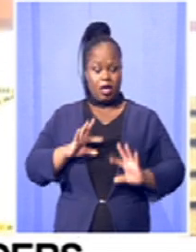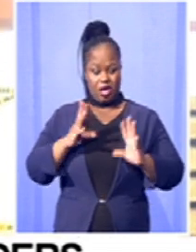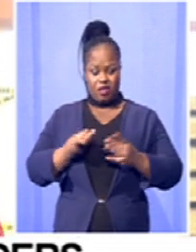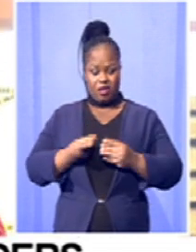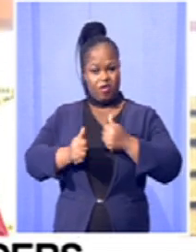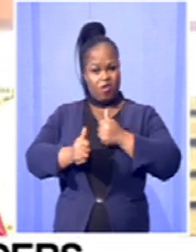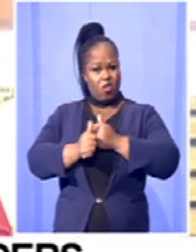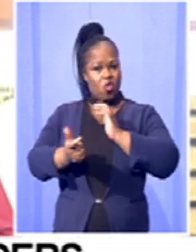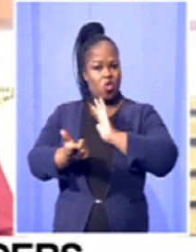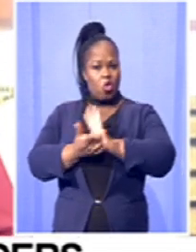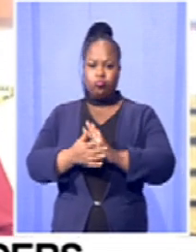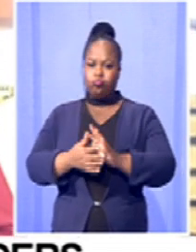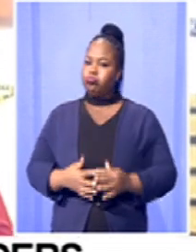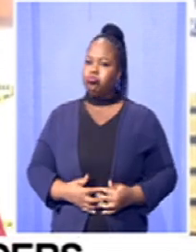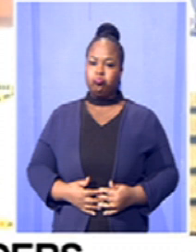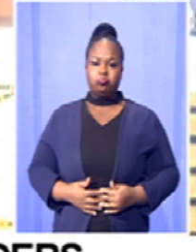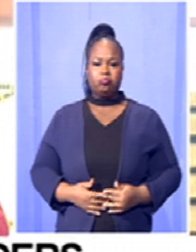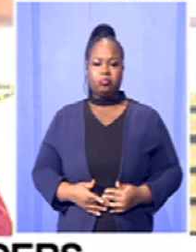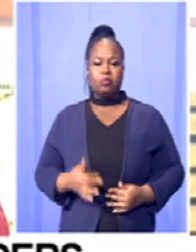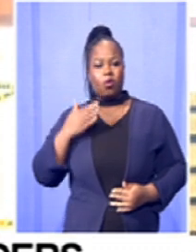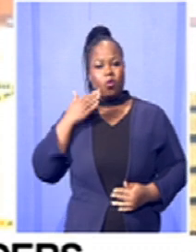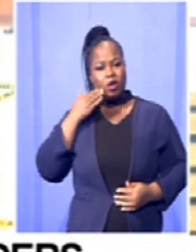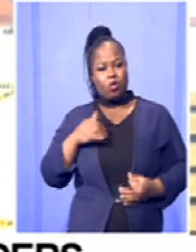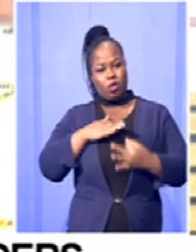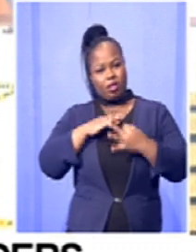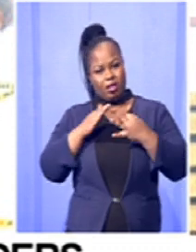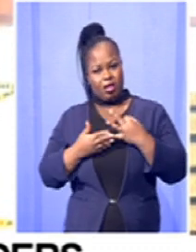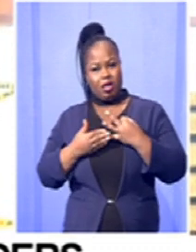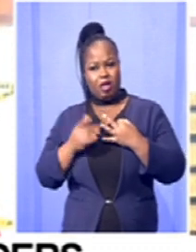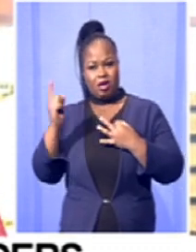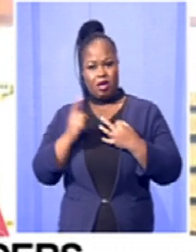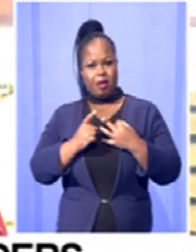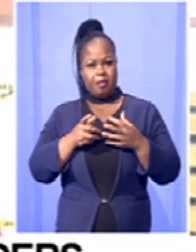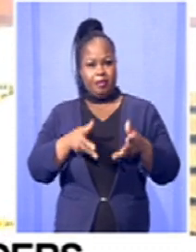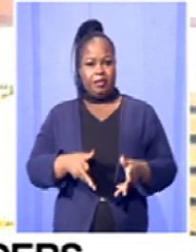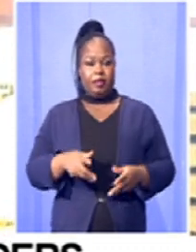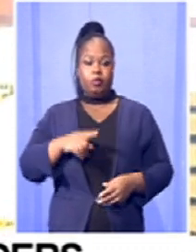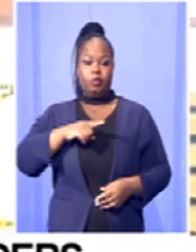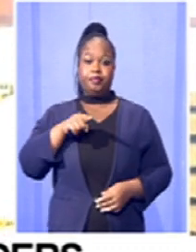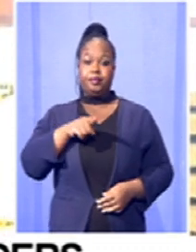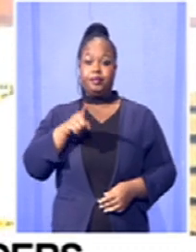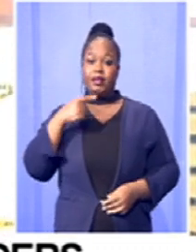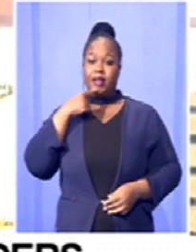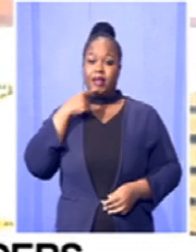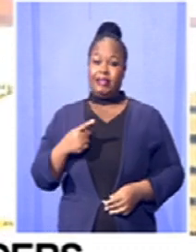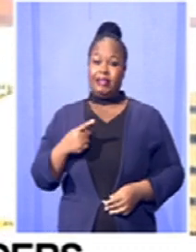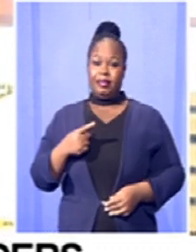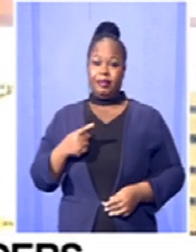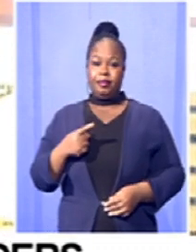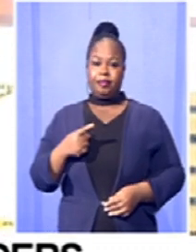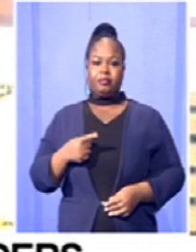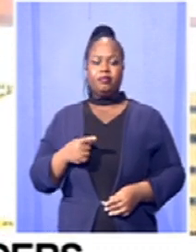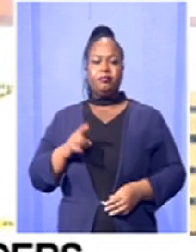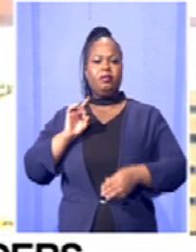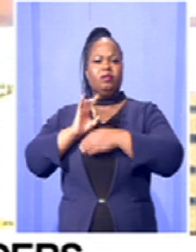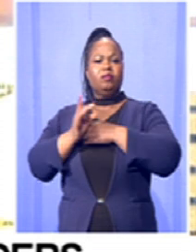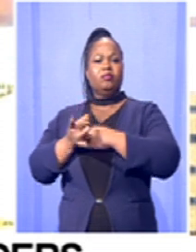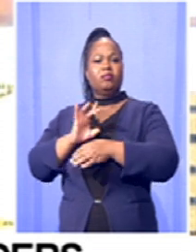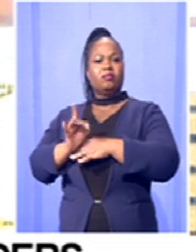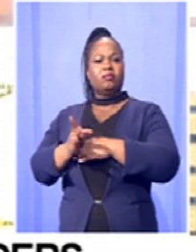done correctly. When they also when they were coming here, they're only saying that they have only consulted